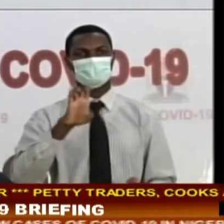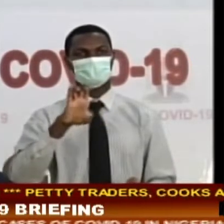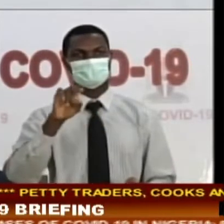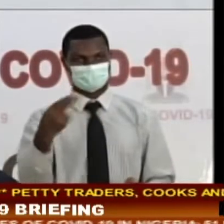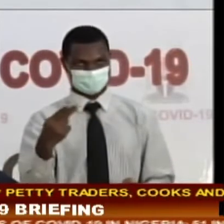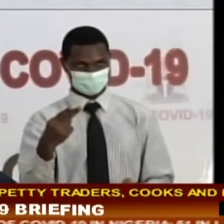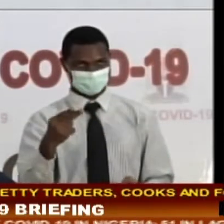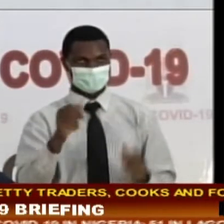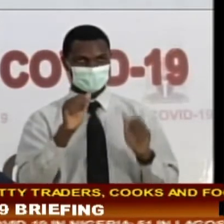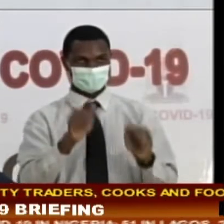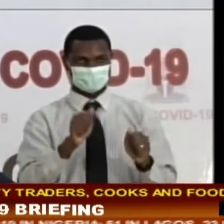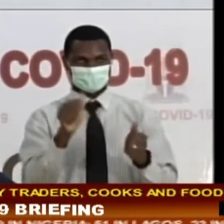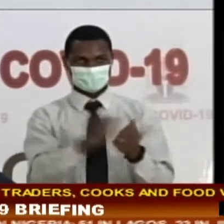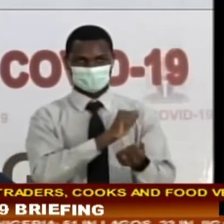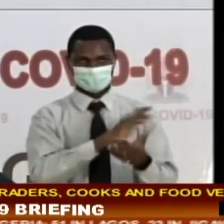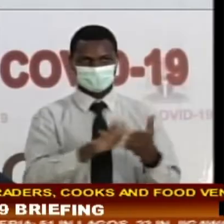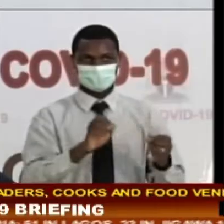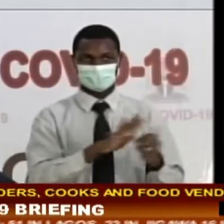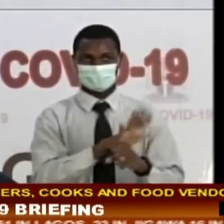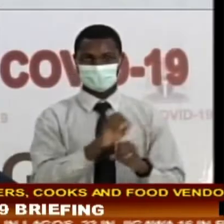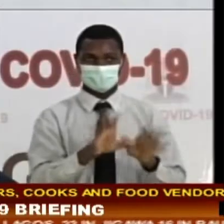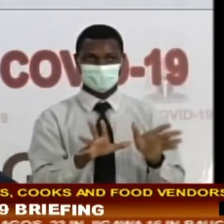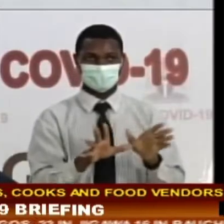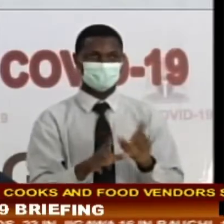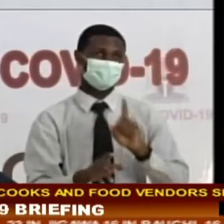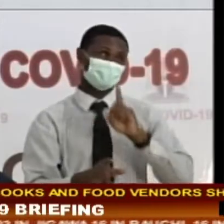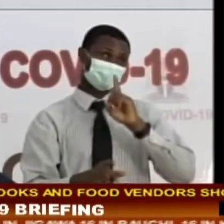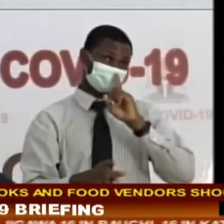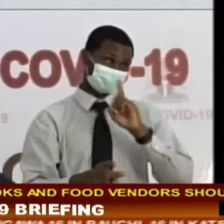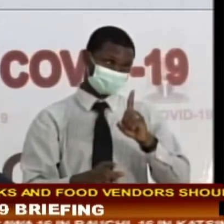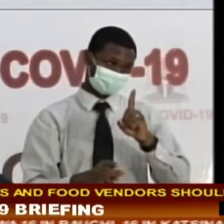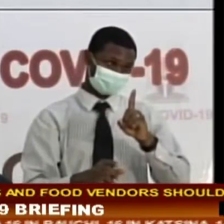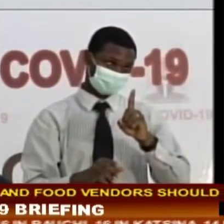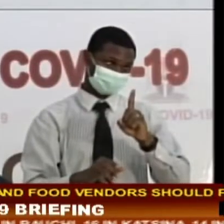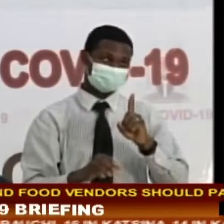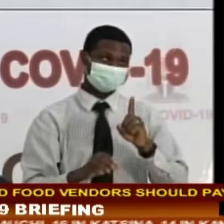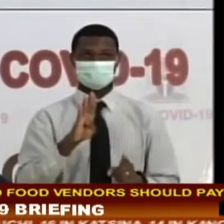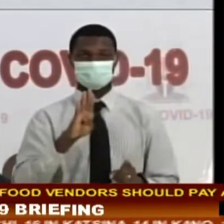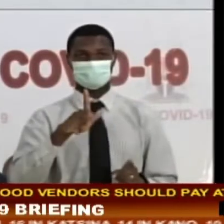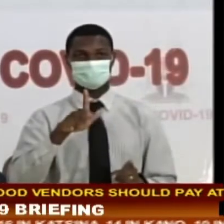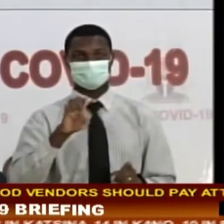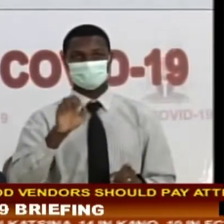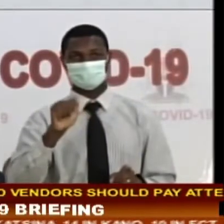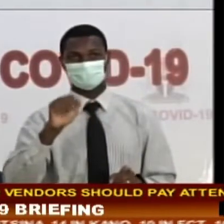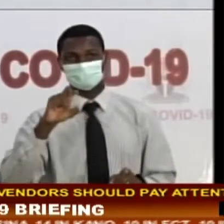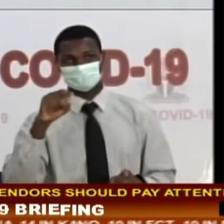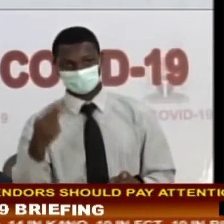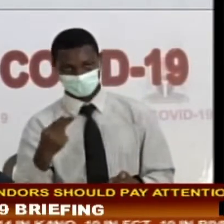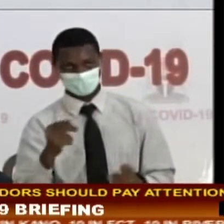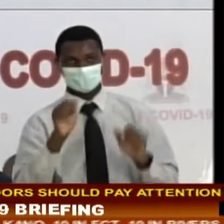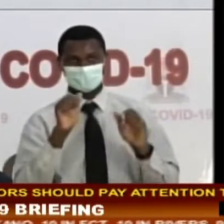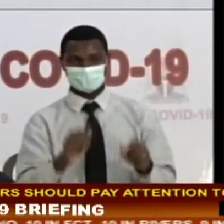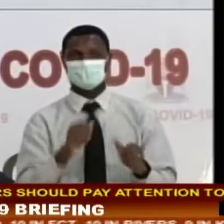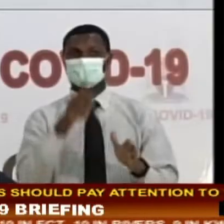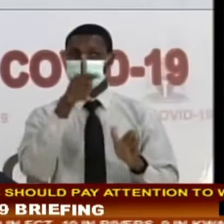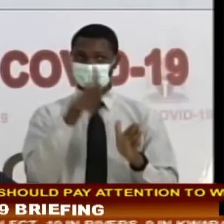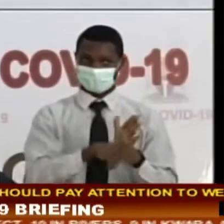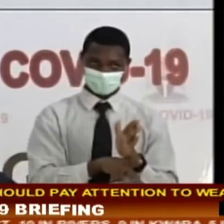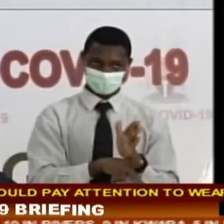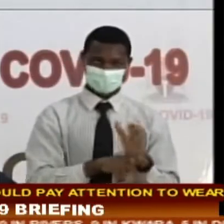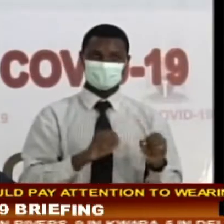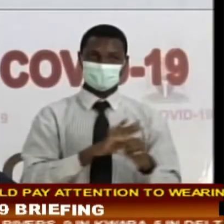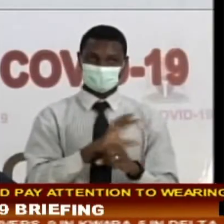surfaces as we all know bleach is poisonous if you take bleach yes it could kill the Corona virus